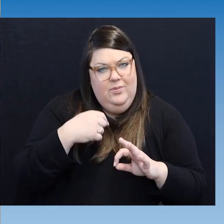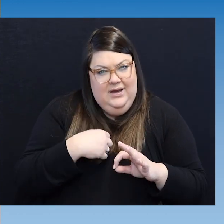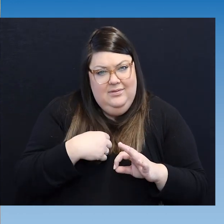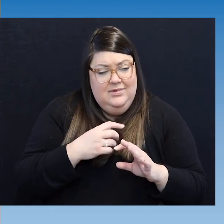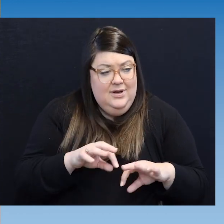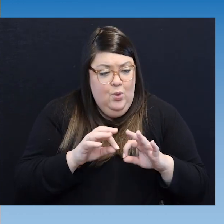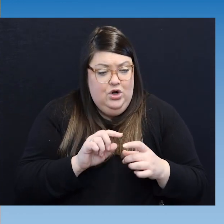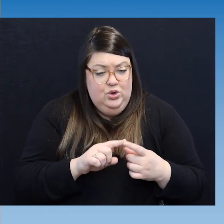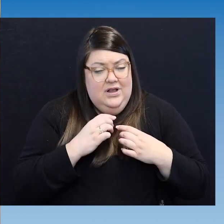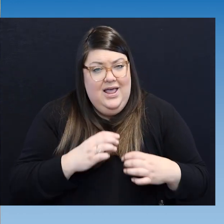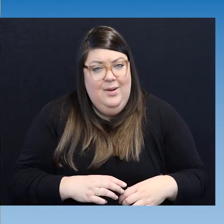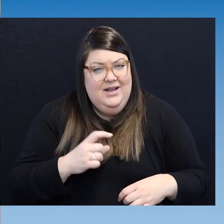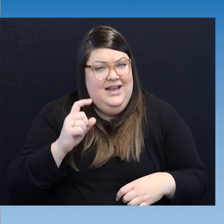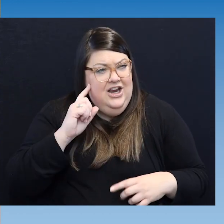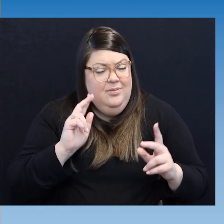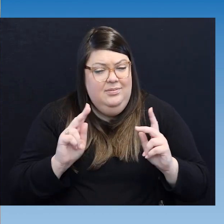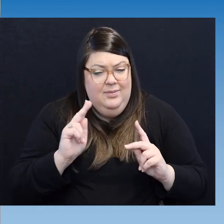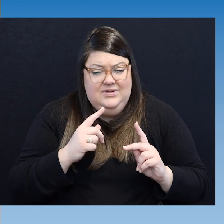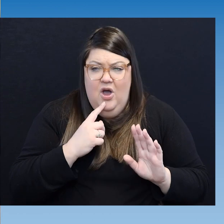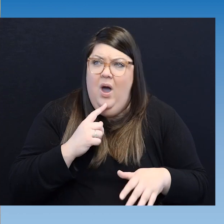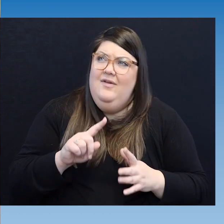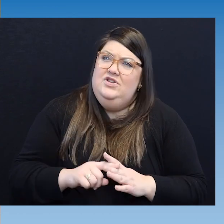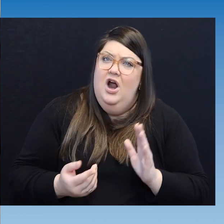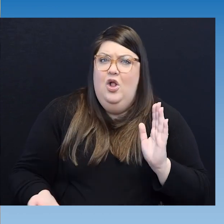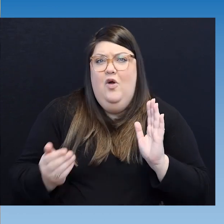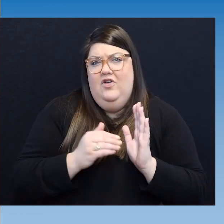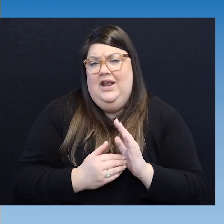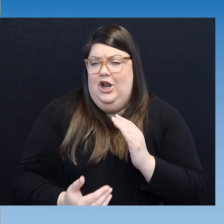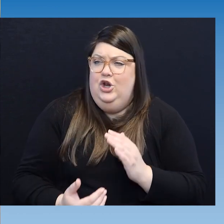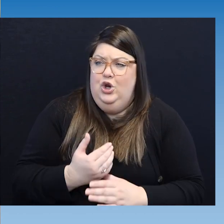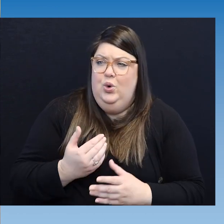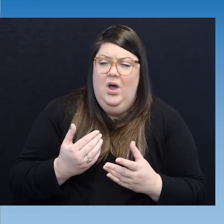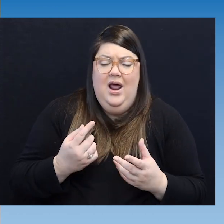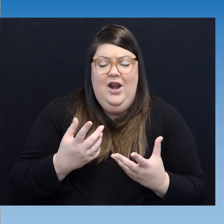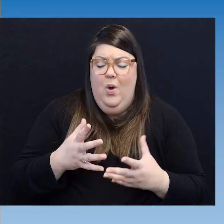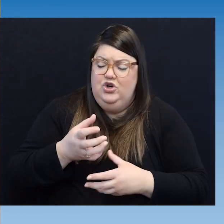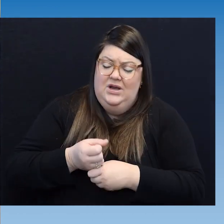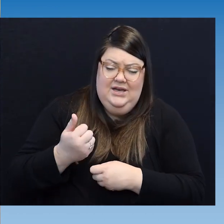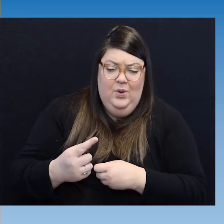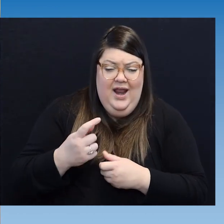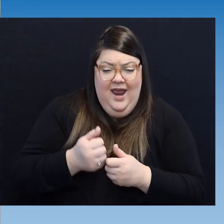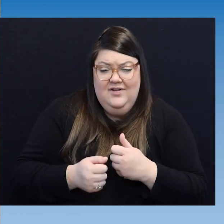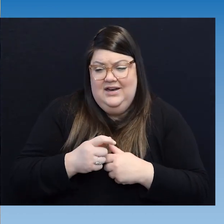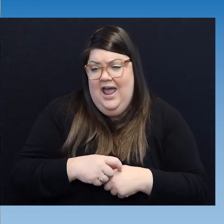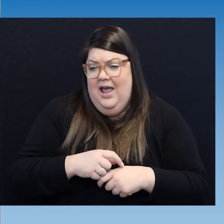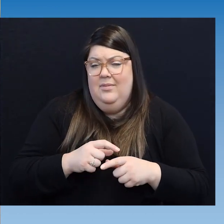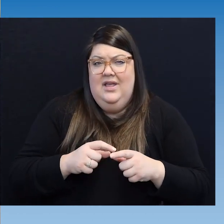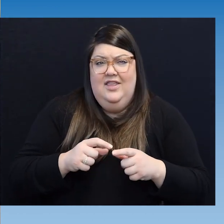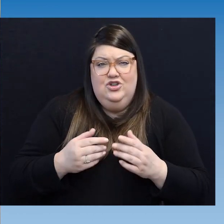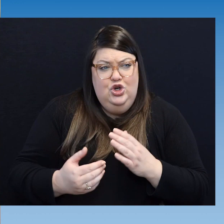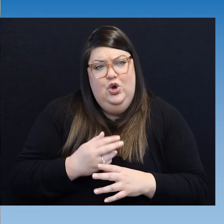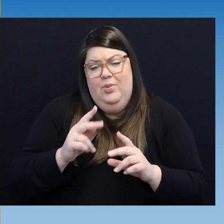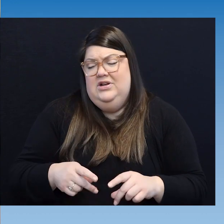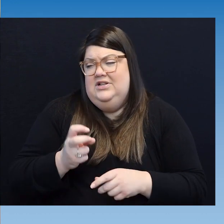important to the client, because I hear a lot of clients say, oh, now I got to start all over again. I don't want to trust nobody, because every time I turn around, there's somebody new coming in.